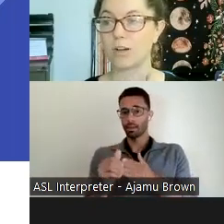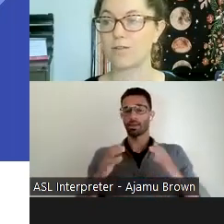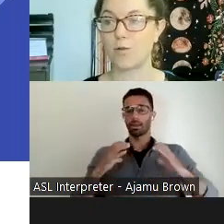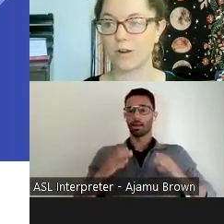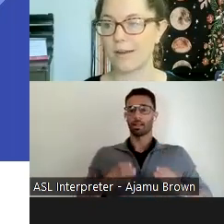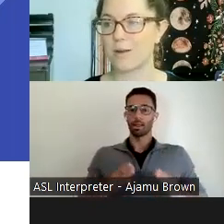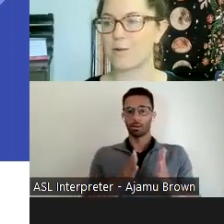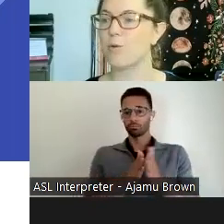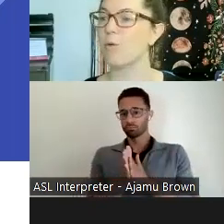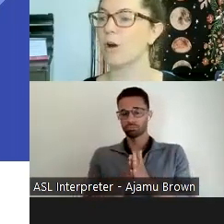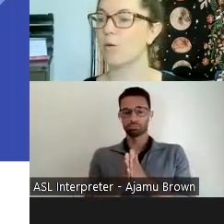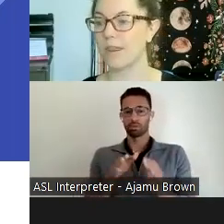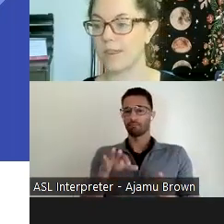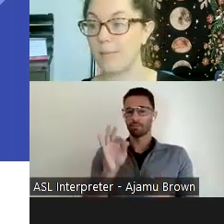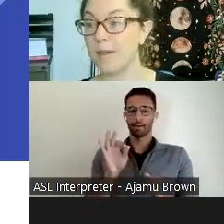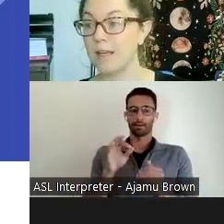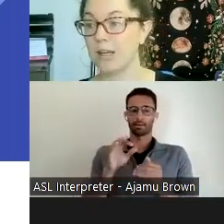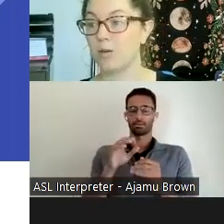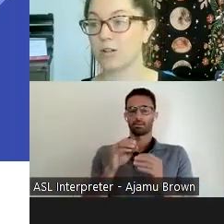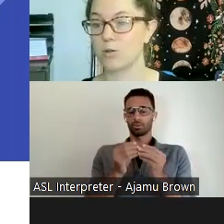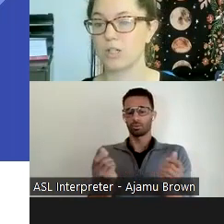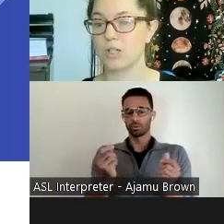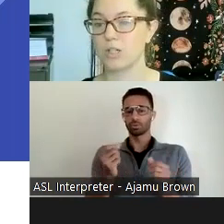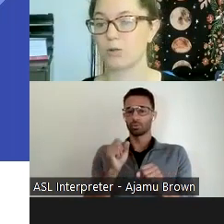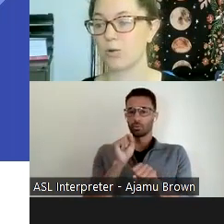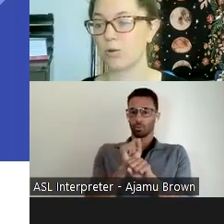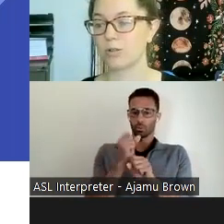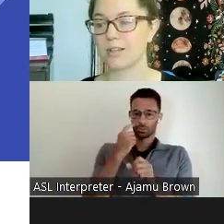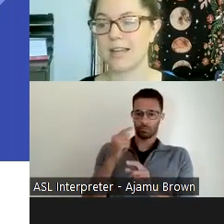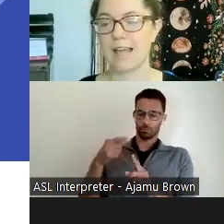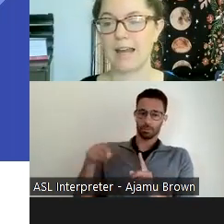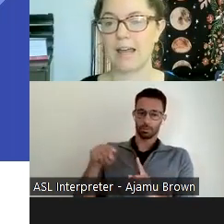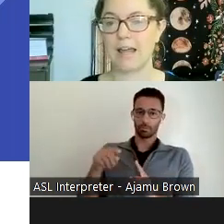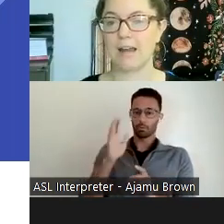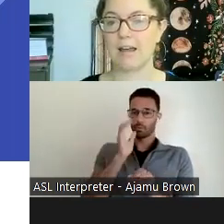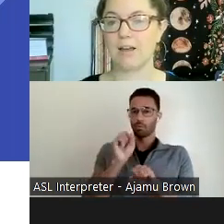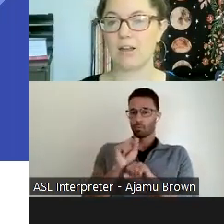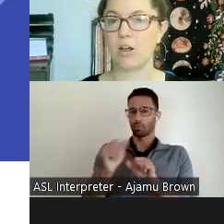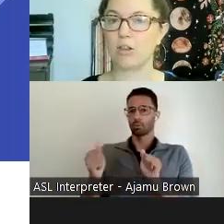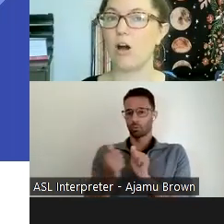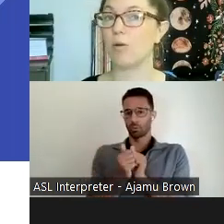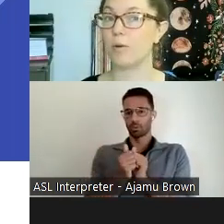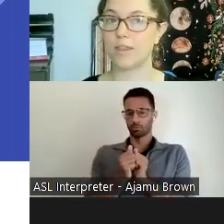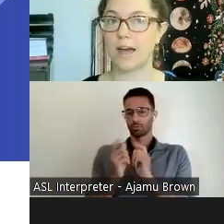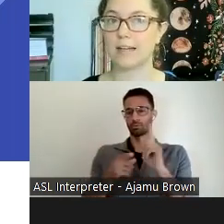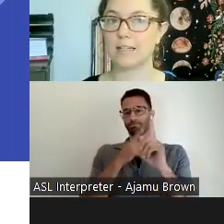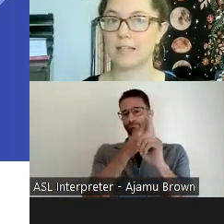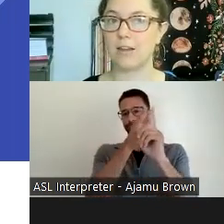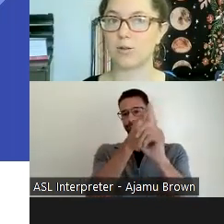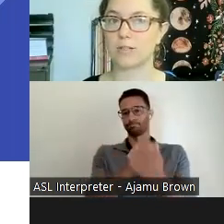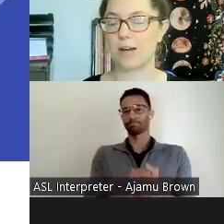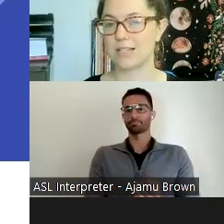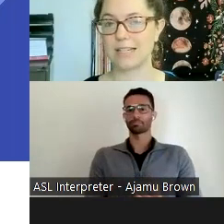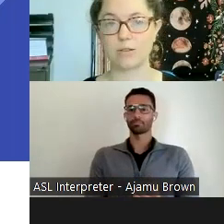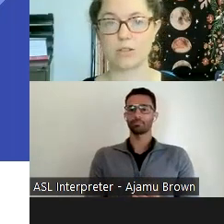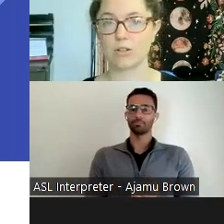that works for them, and we will work with them in order to achieve those goals. And along with that